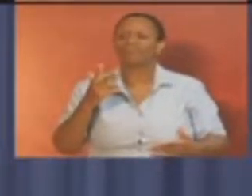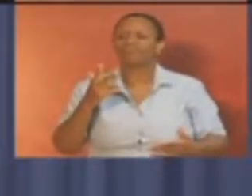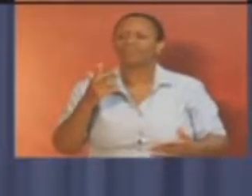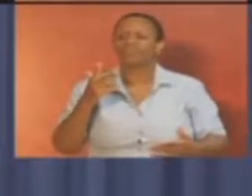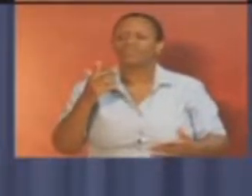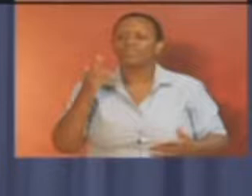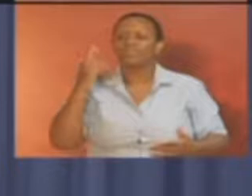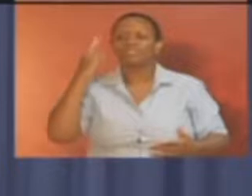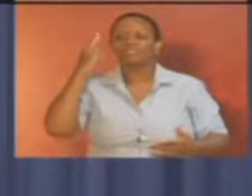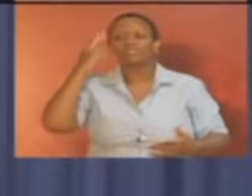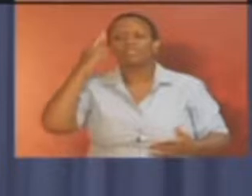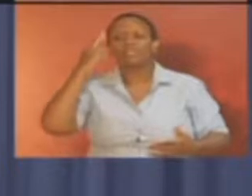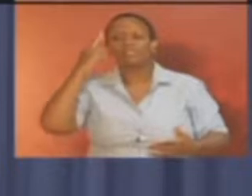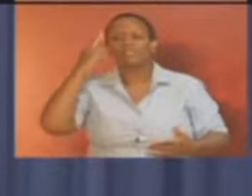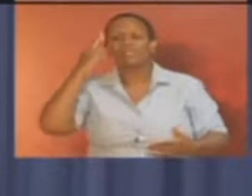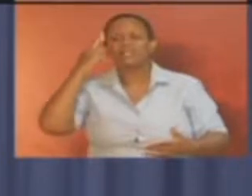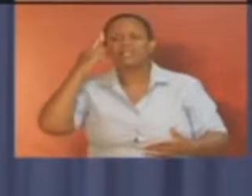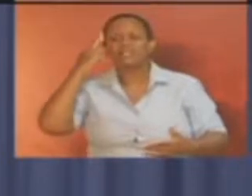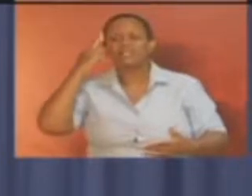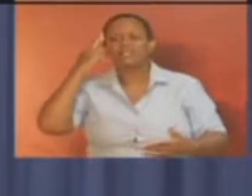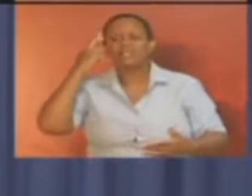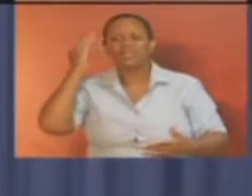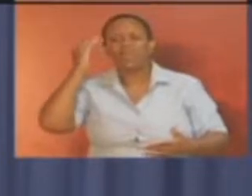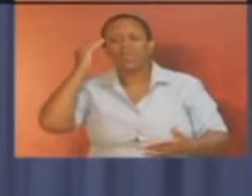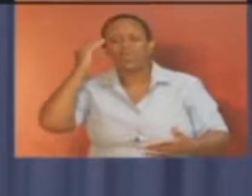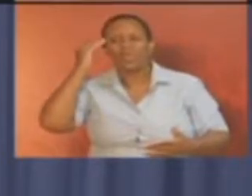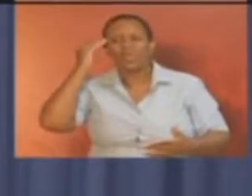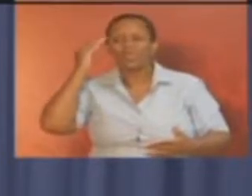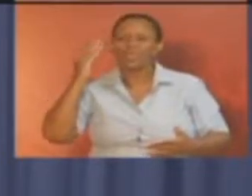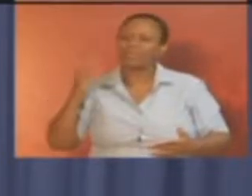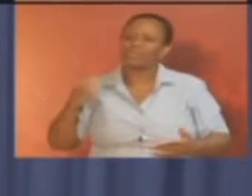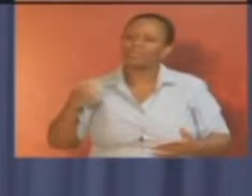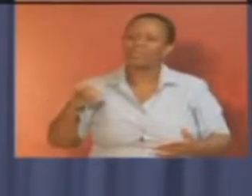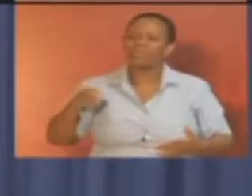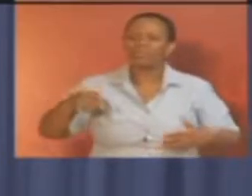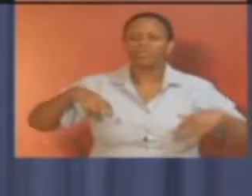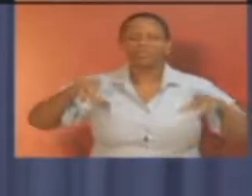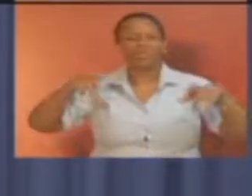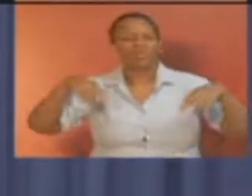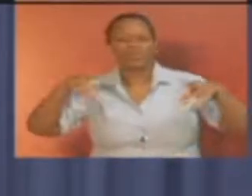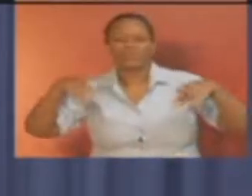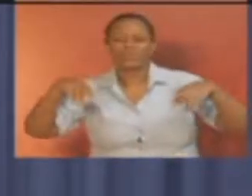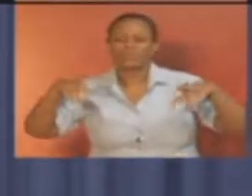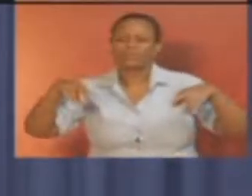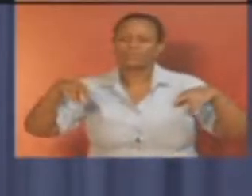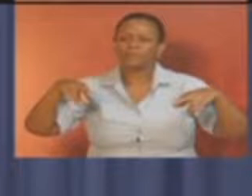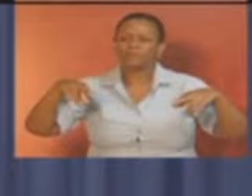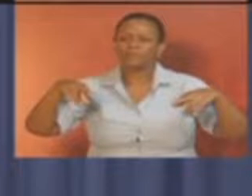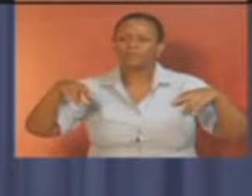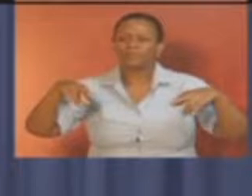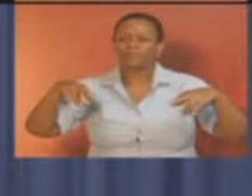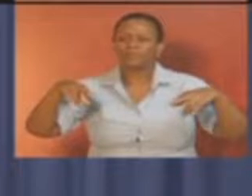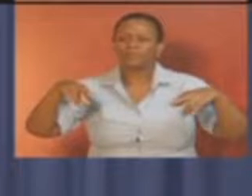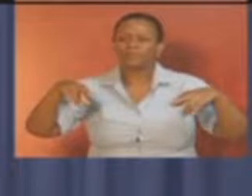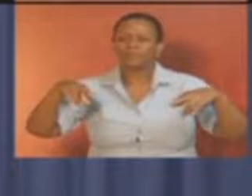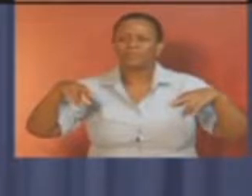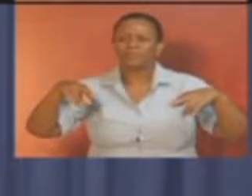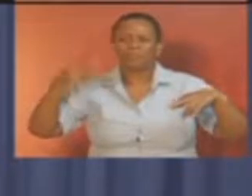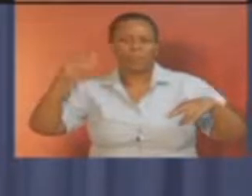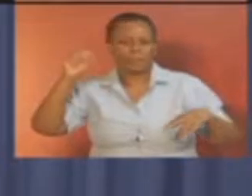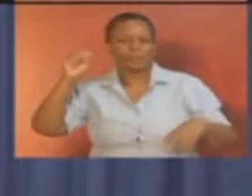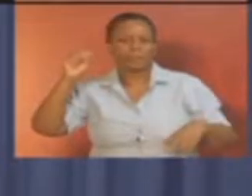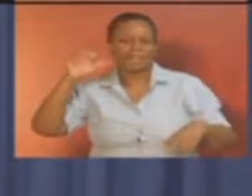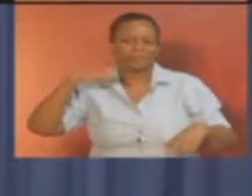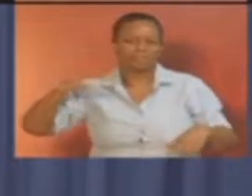next to the Brian Lara Promenade. And I wept. I really wept when I saw what